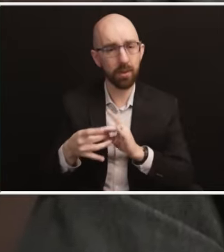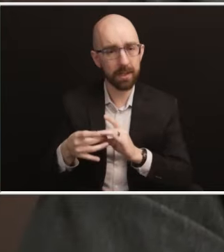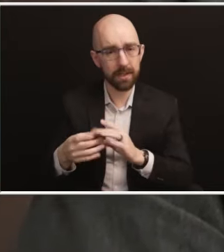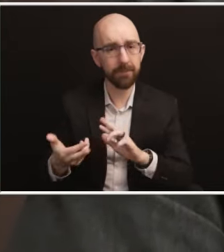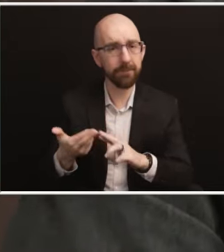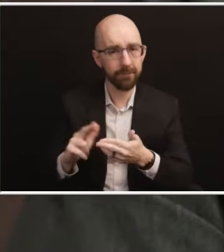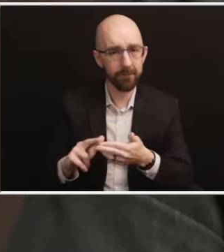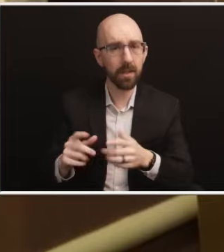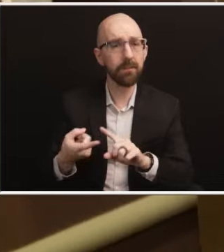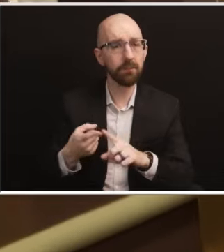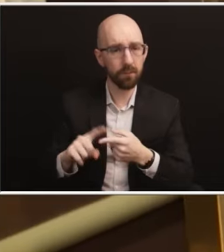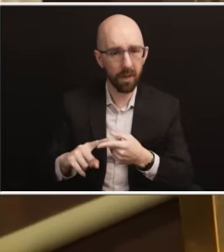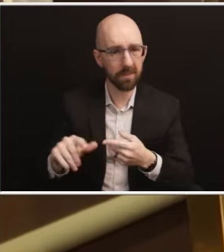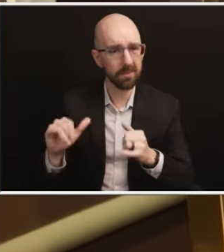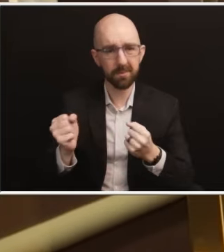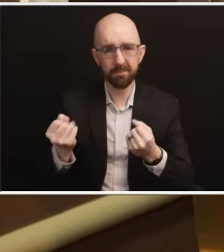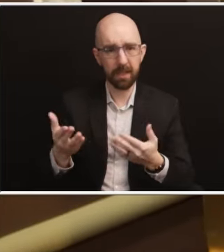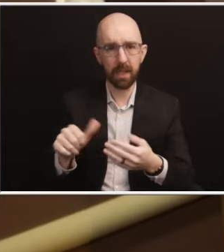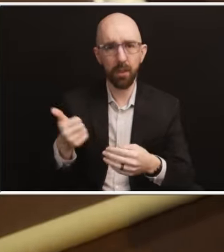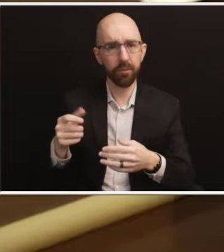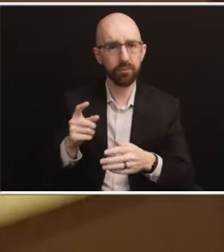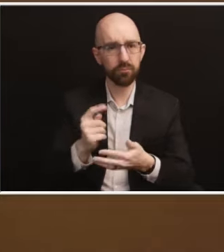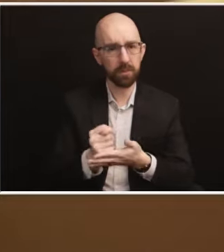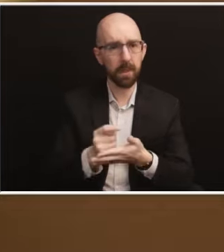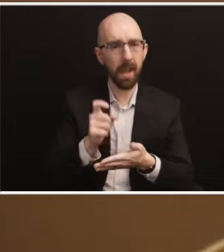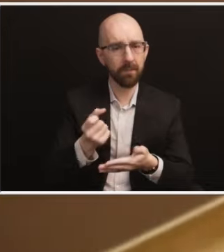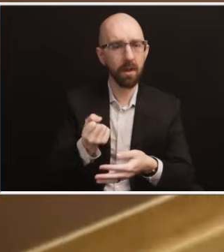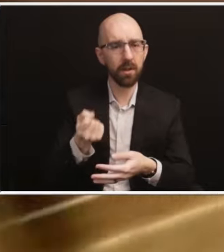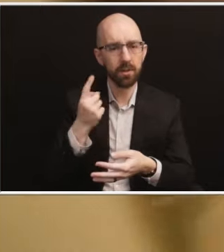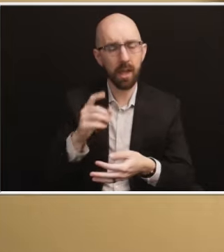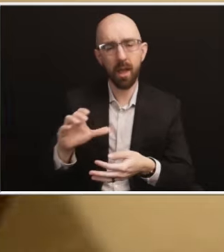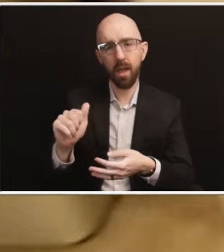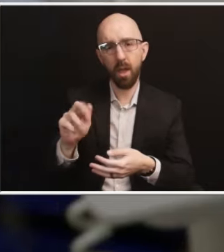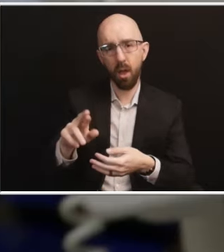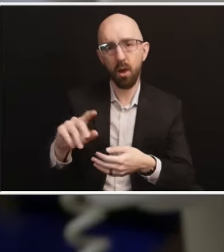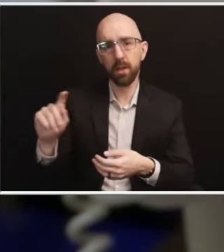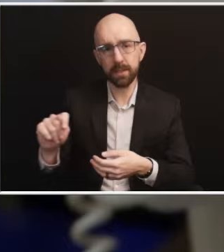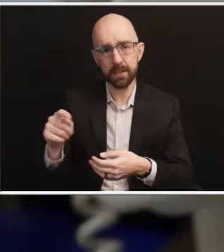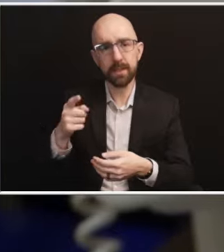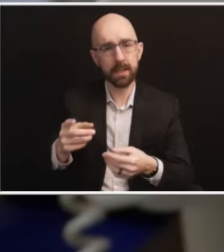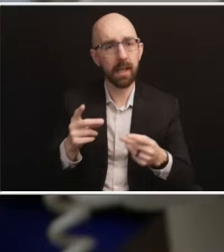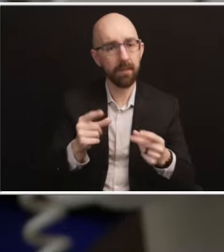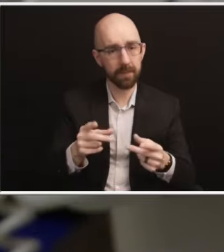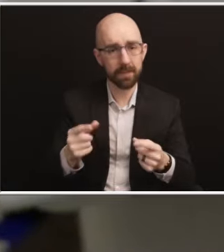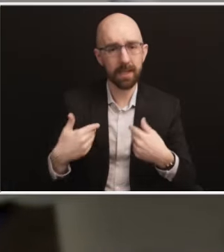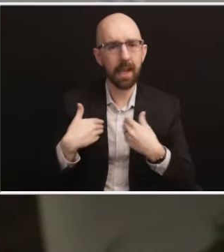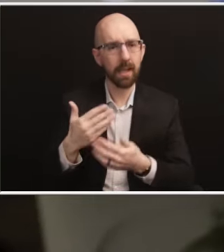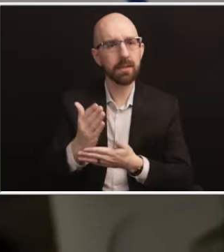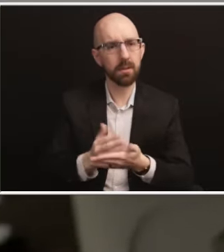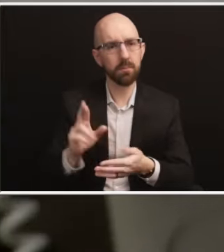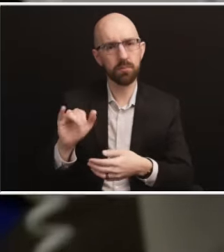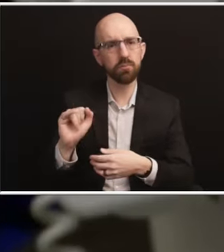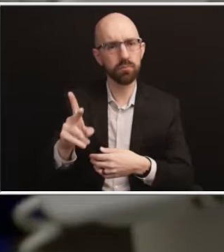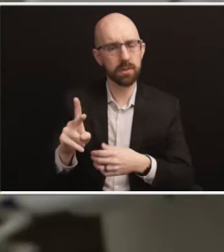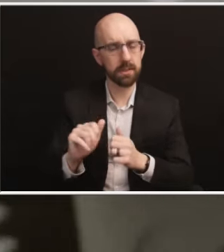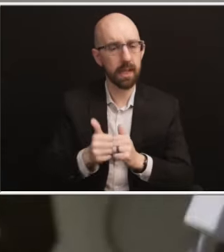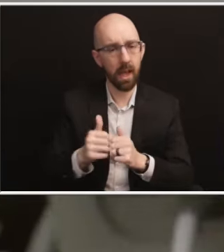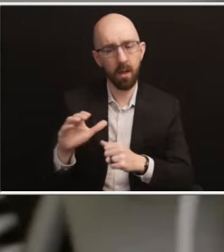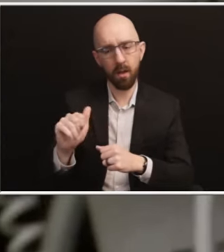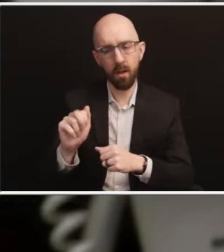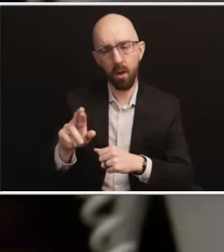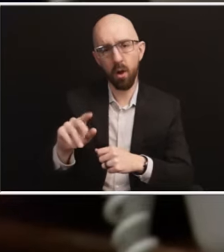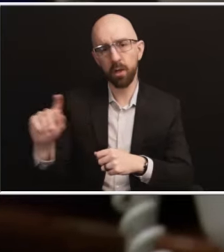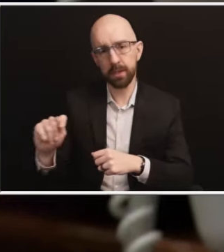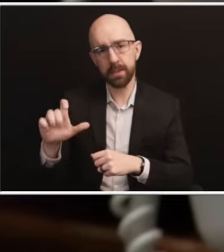other treatment. We have to understand that CAR T-cell, as much as have efficacy, it has some risk. The way that the CAR T-cells attack